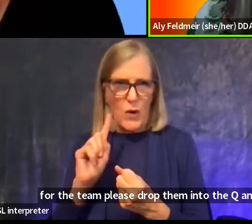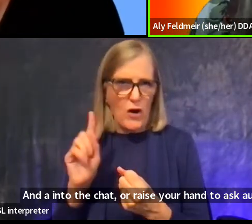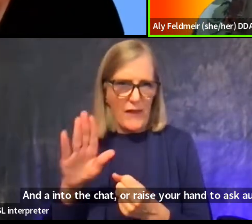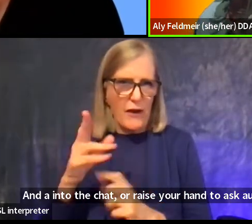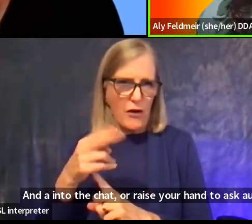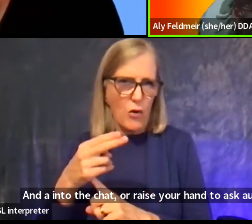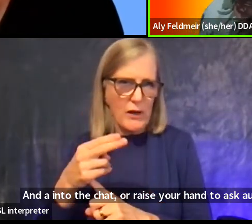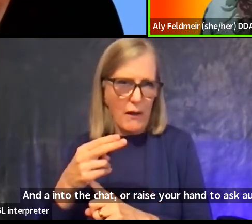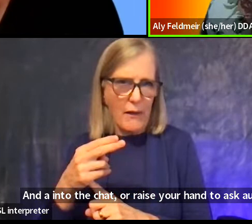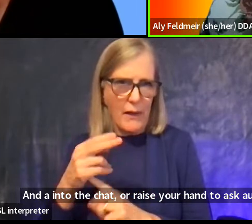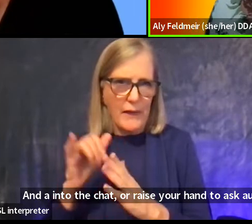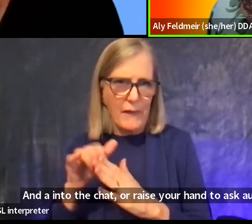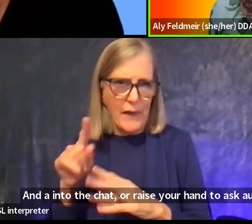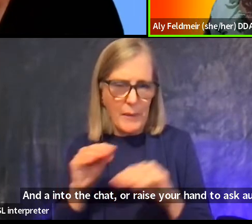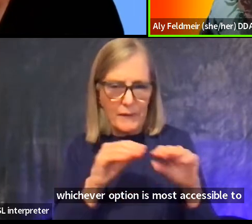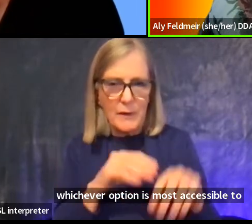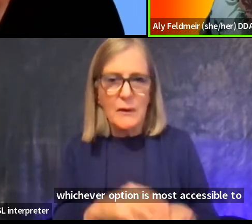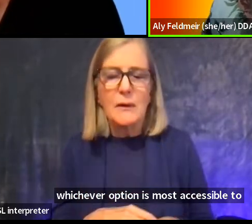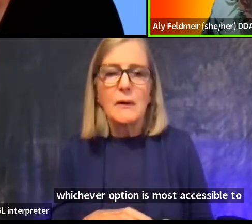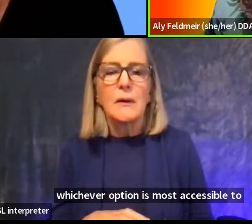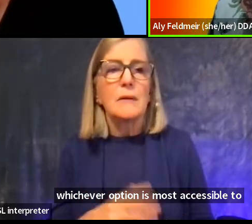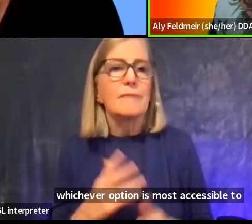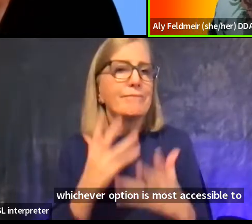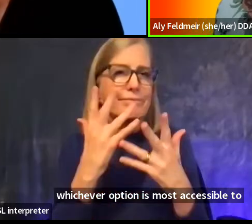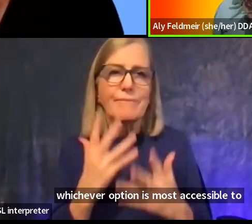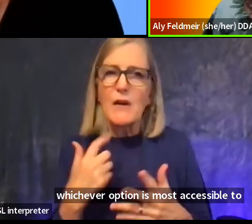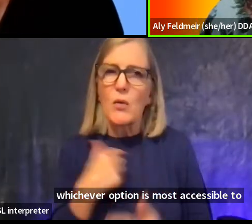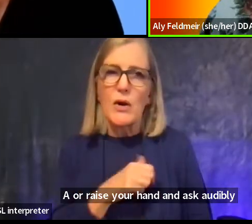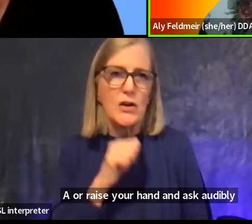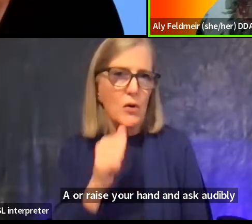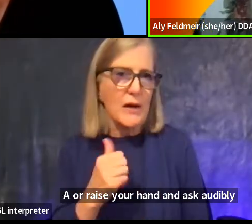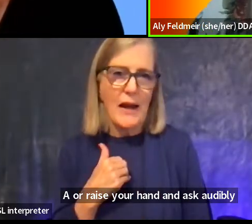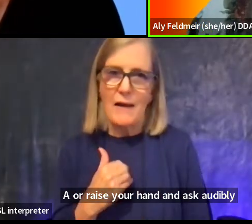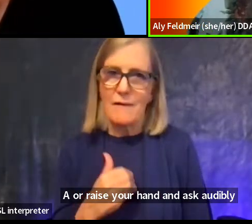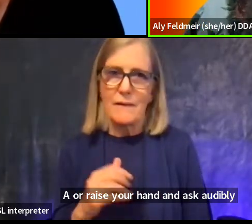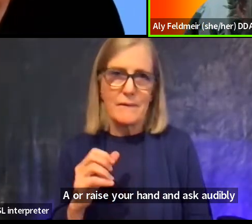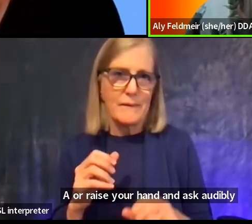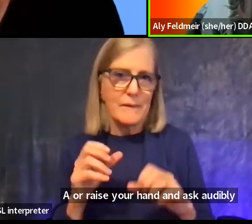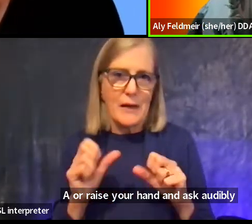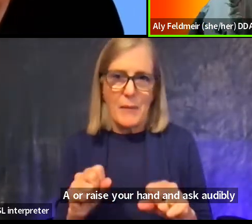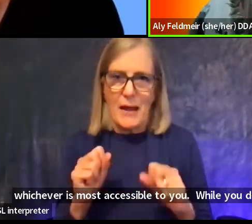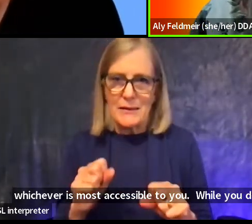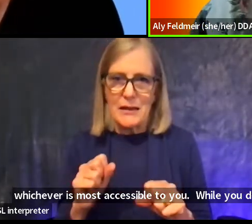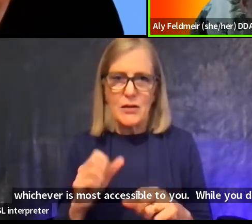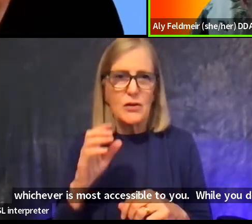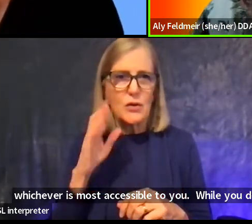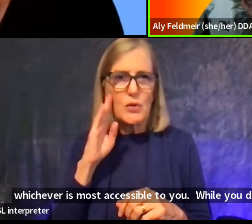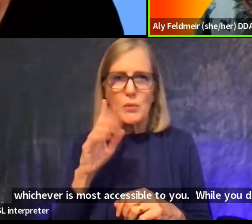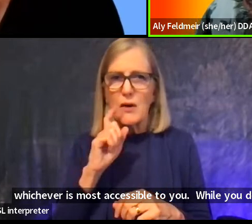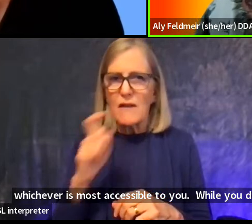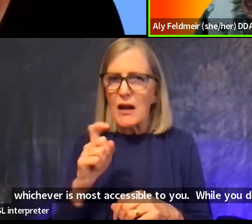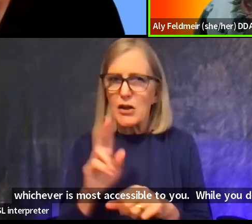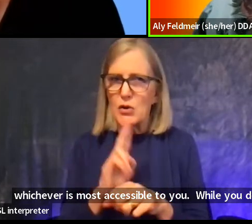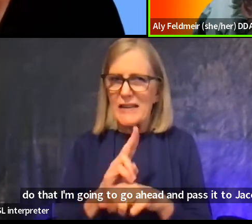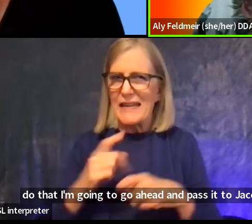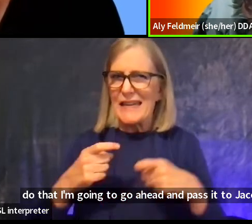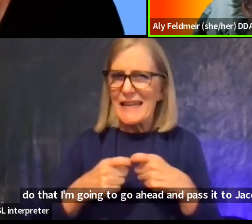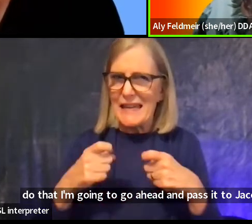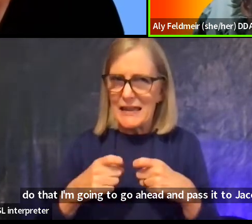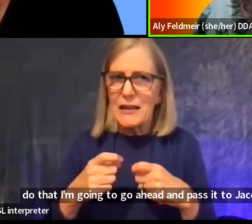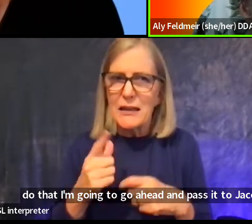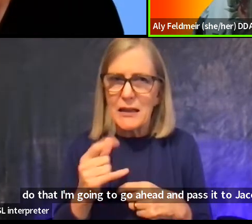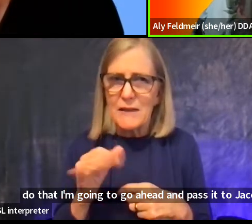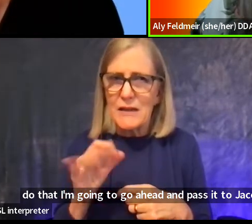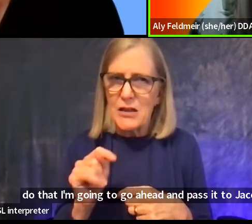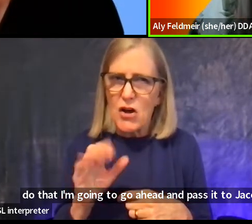These, unfortunately, we do not have the capacity to provide them in an e-gift card fashion. So what we do is